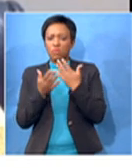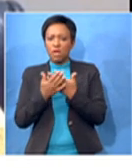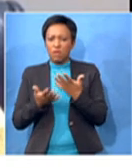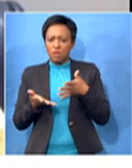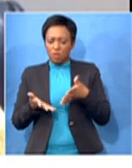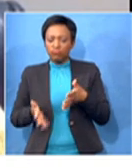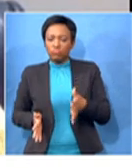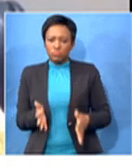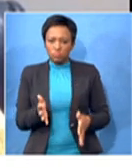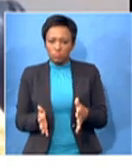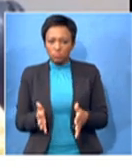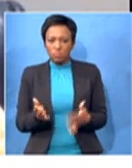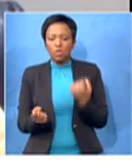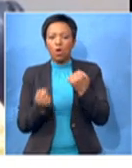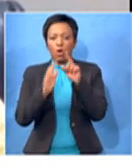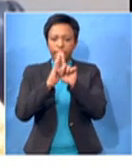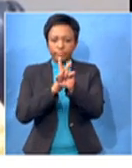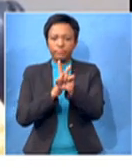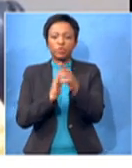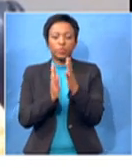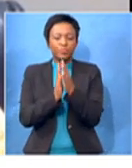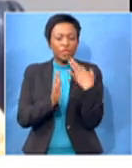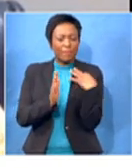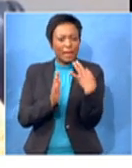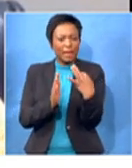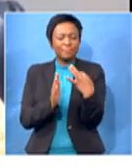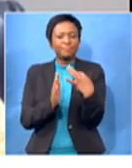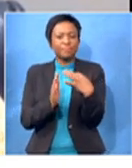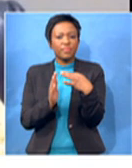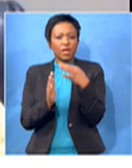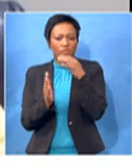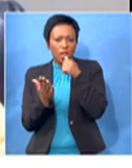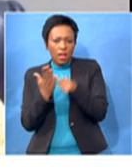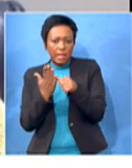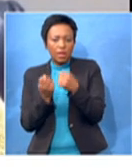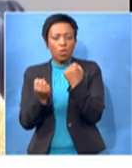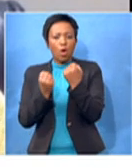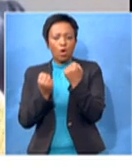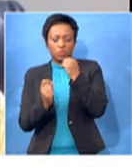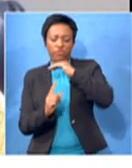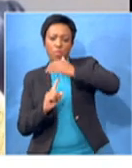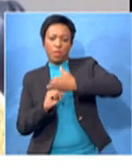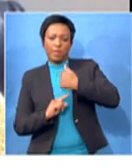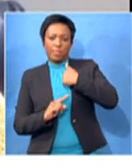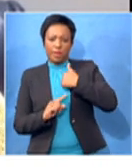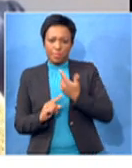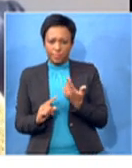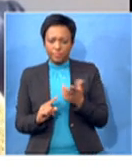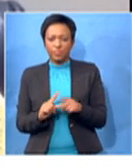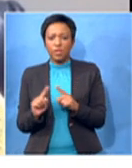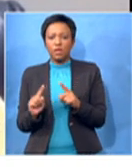and apply for a protection order. So we need to look at many avenues and platforms that can afford